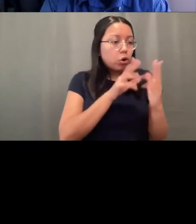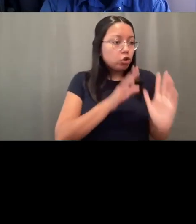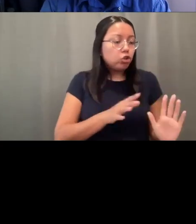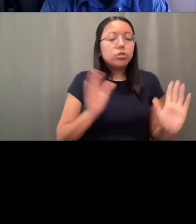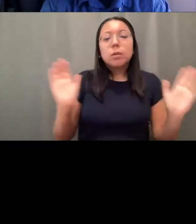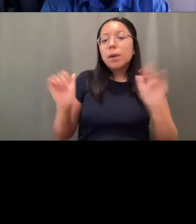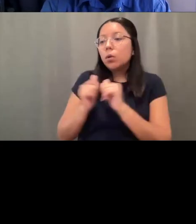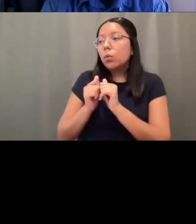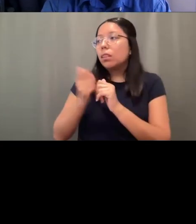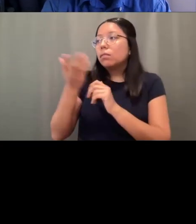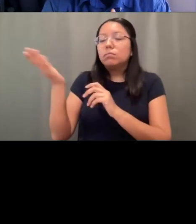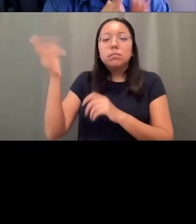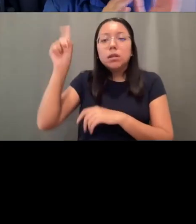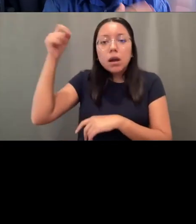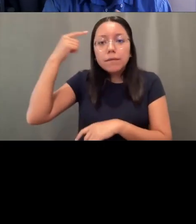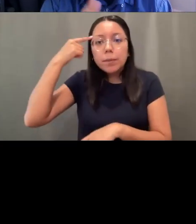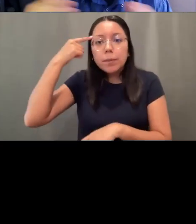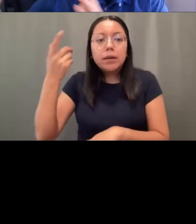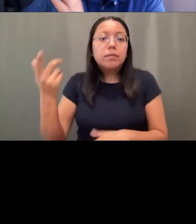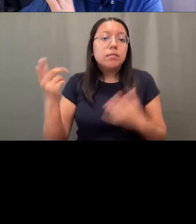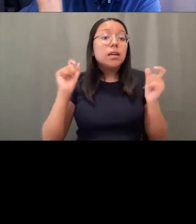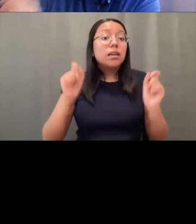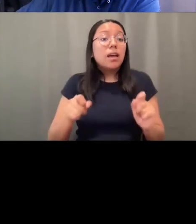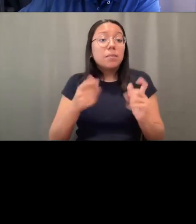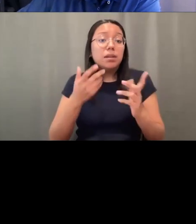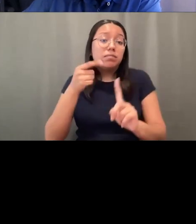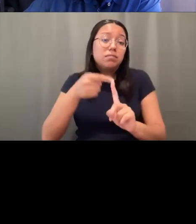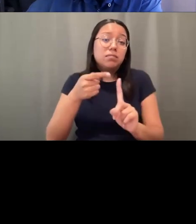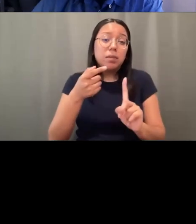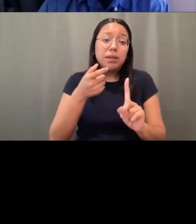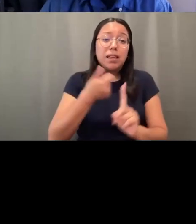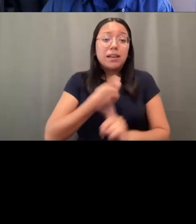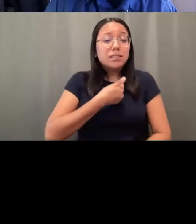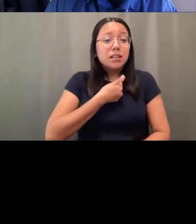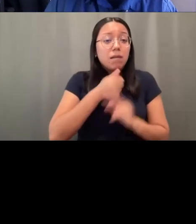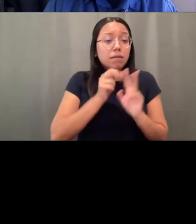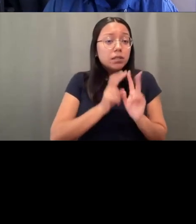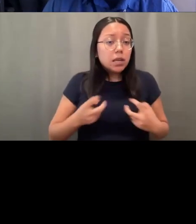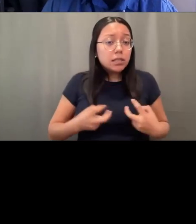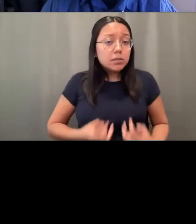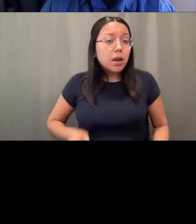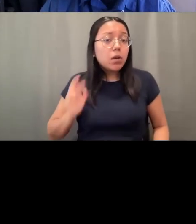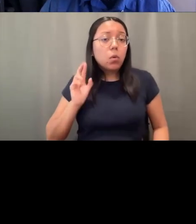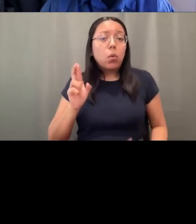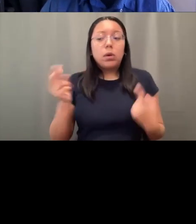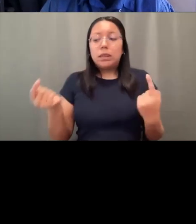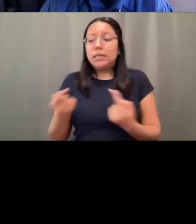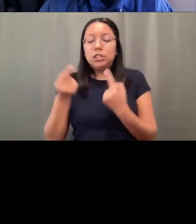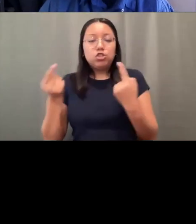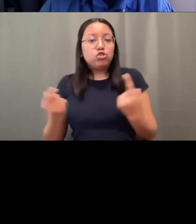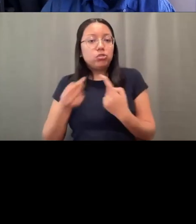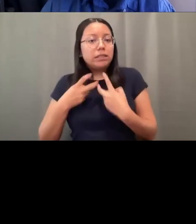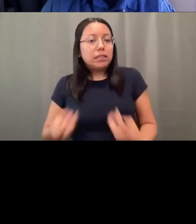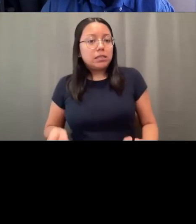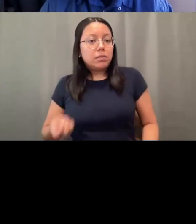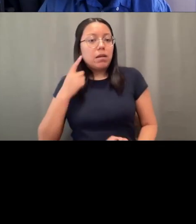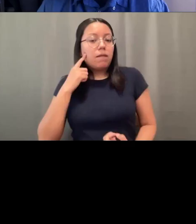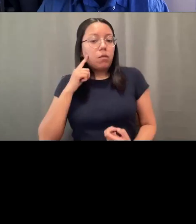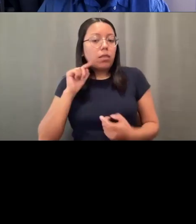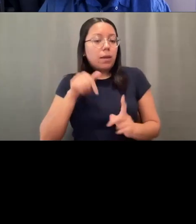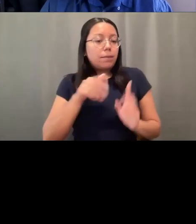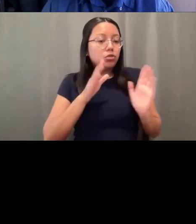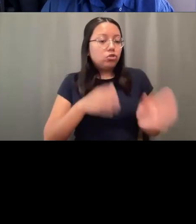injury assessment for that person. Whereas somebody outside of that person might say, it's dangerous and it's risky. You shouldn't